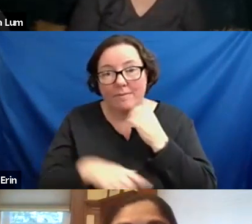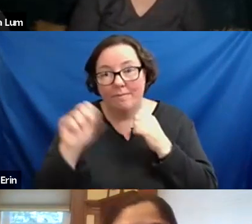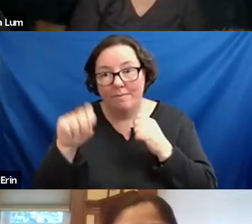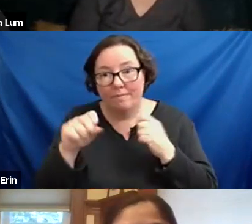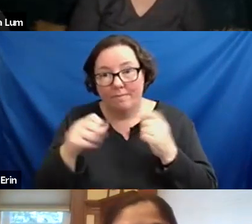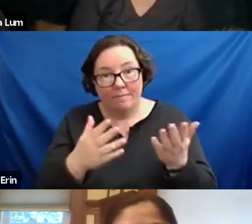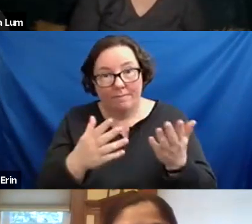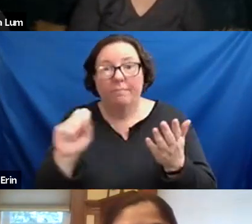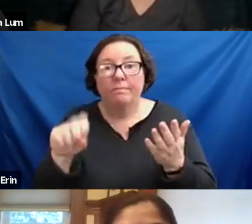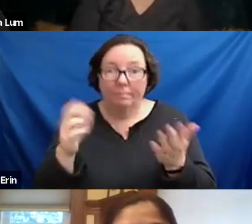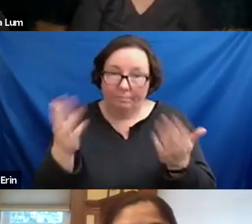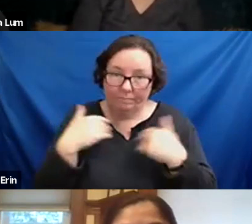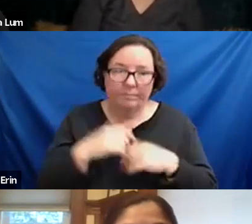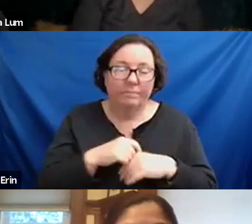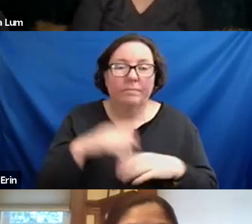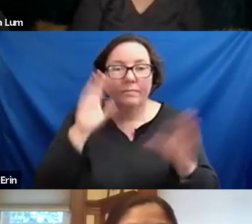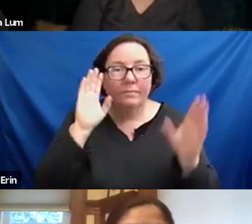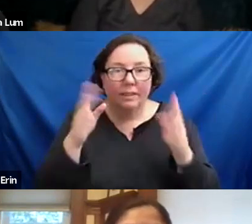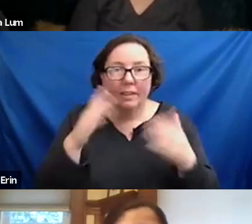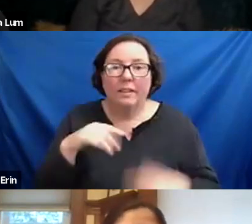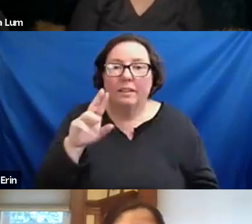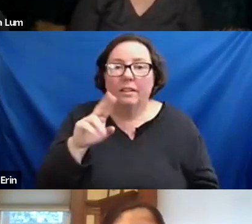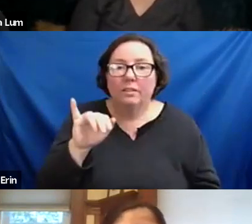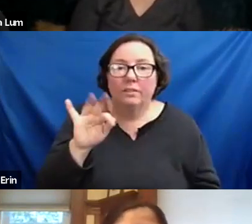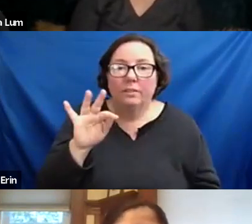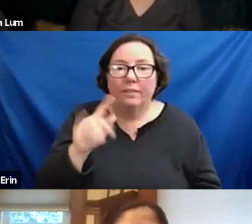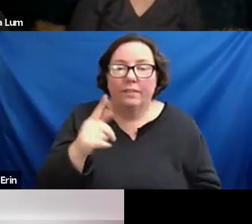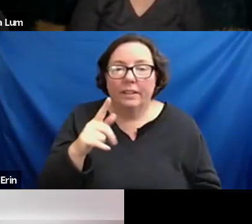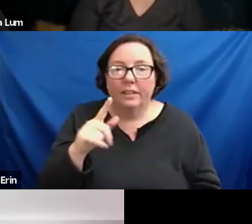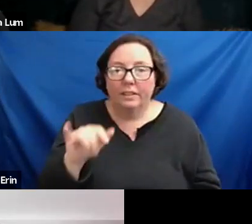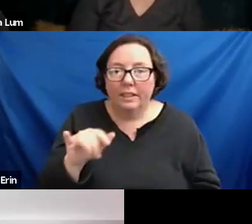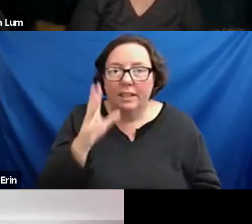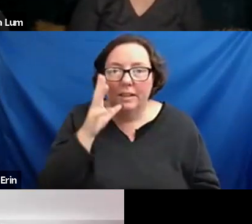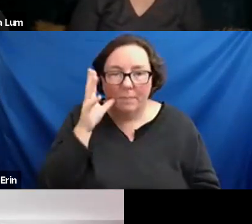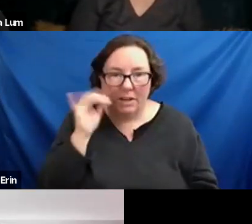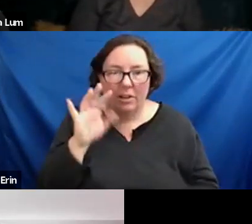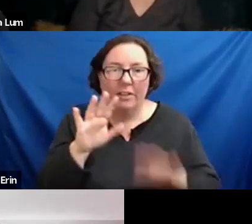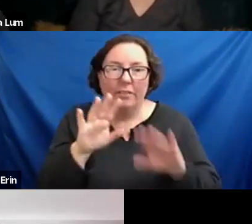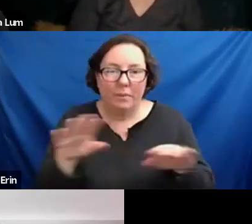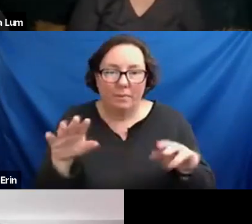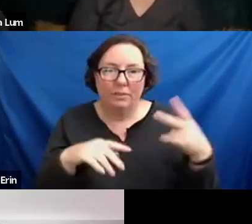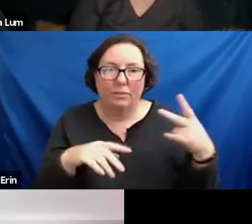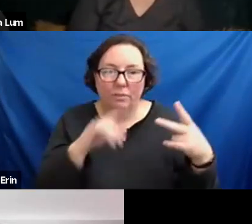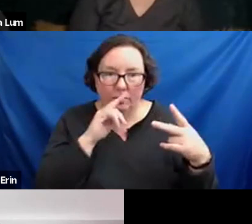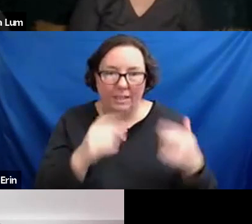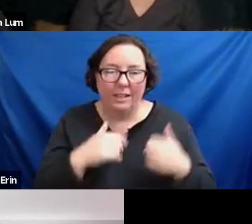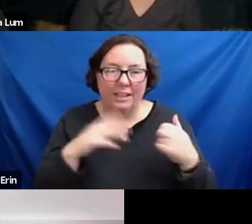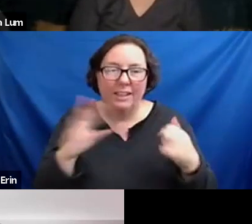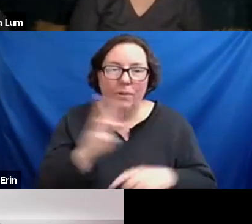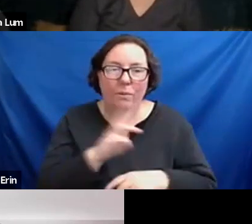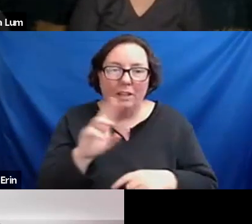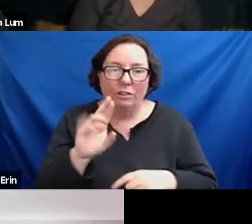Yes. Yes. Hi, my name is Rufeng Li. I'm a parent of 3 BPS school children. We live in West